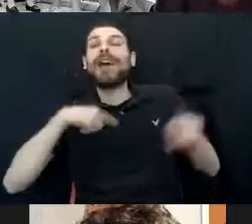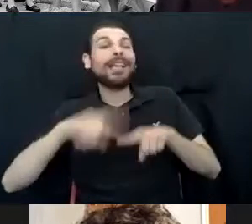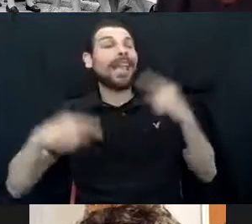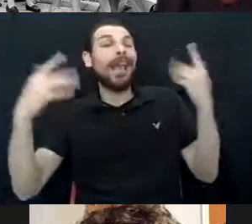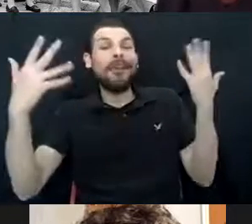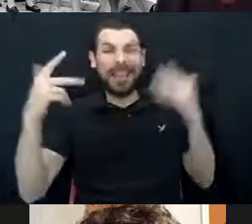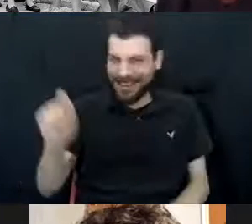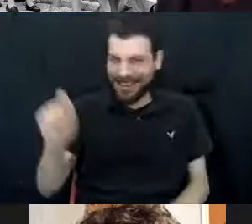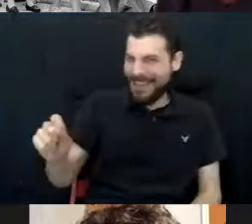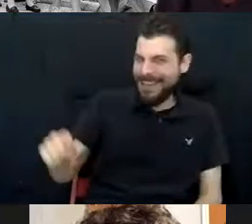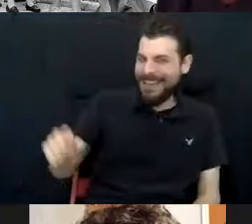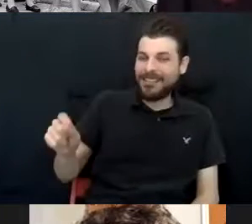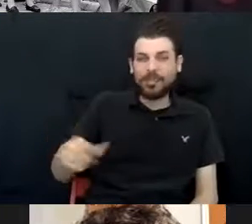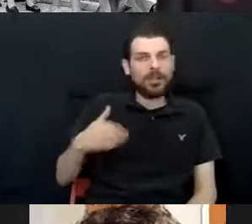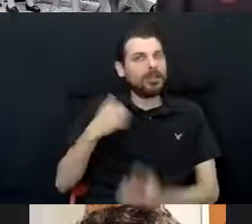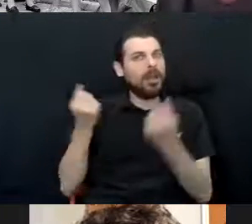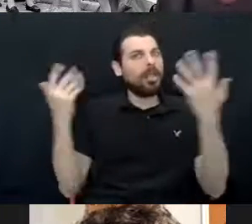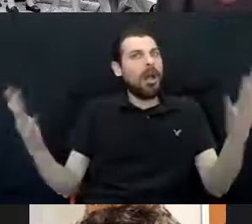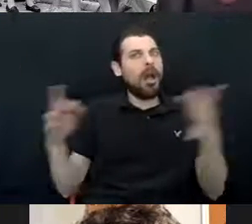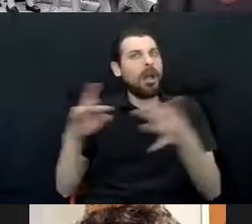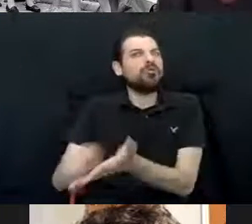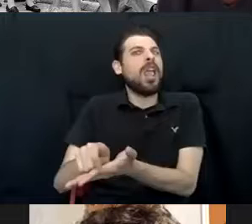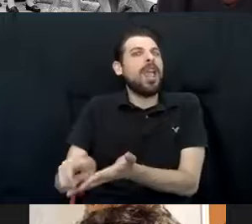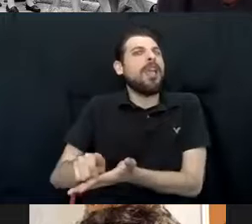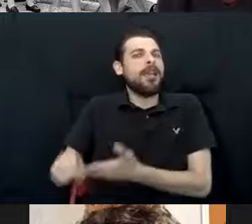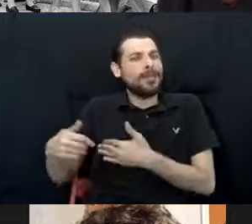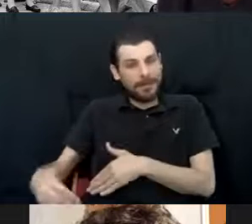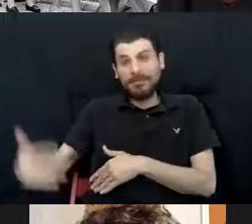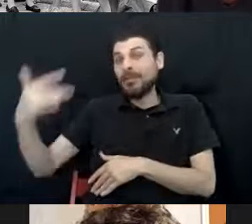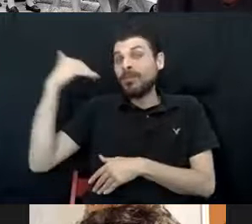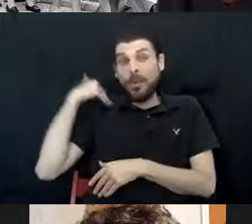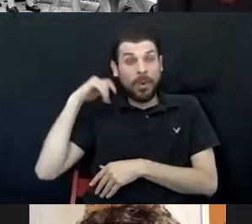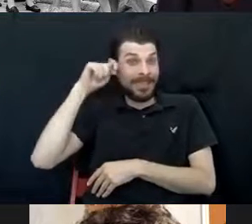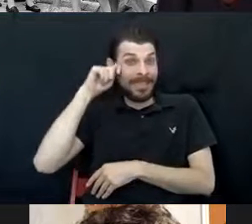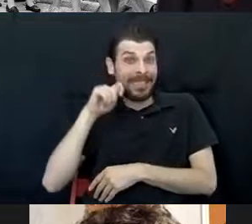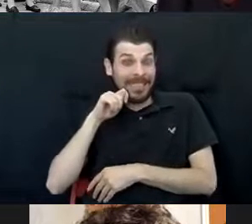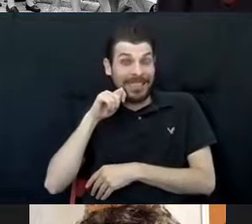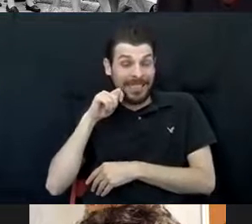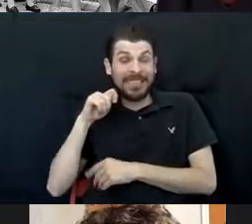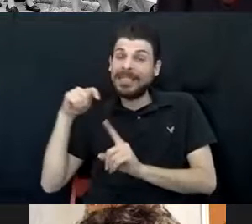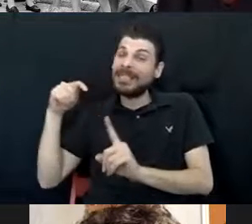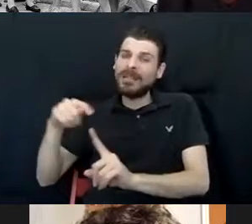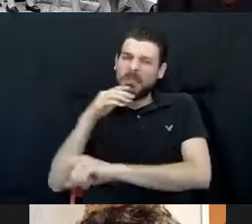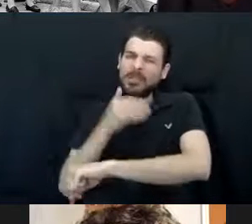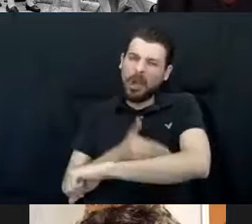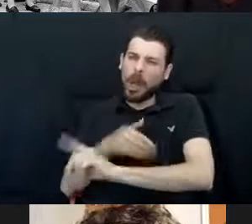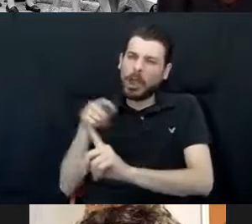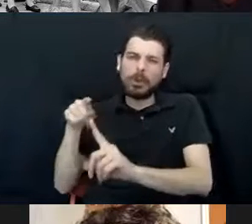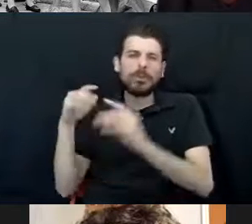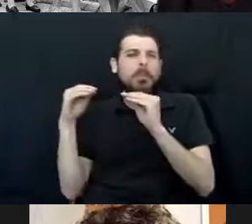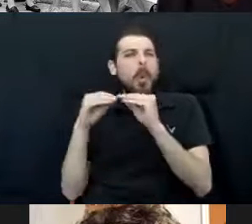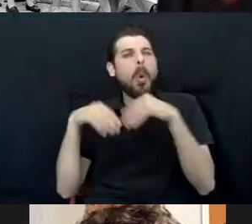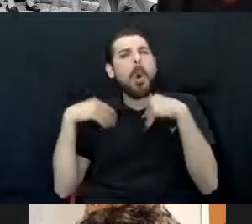yeah, she's got a lot to say. When she was younger, in her teens, now she was a lot more angry.